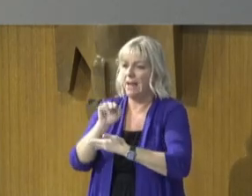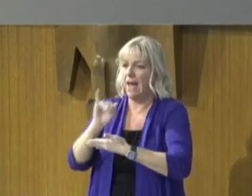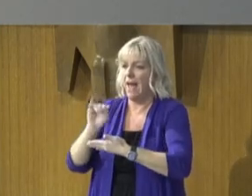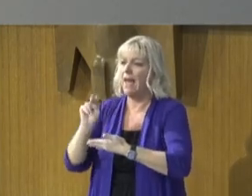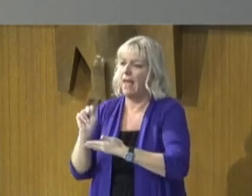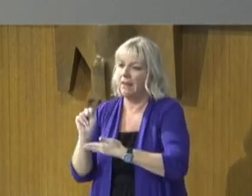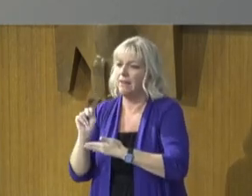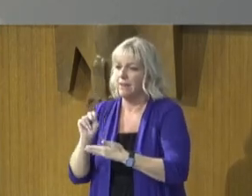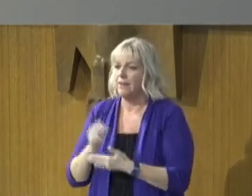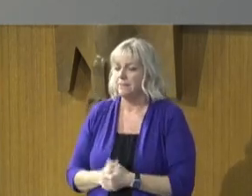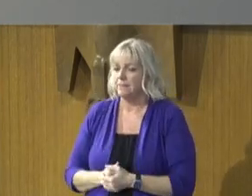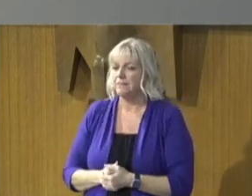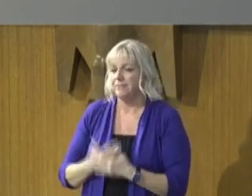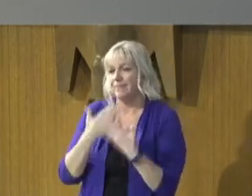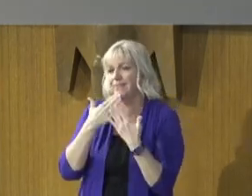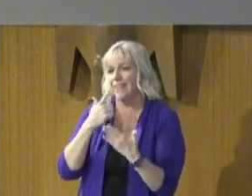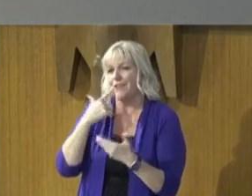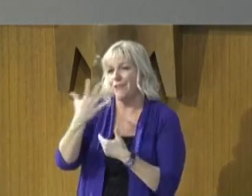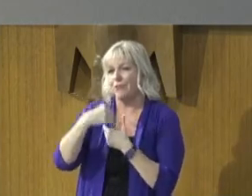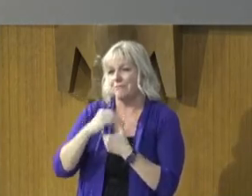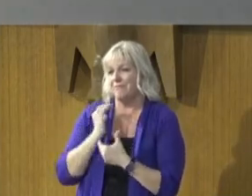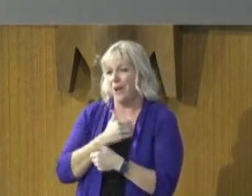many ministries at Claremont UCC.